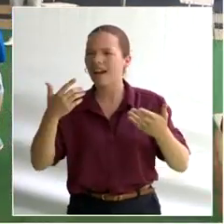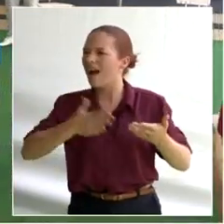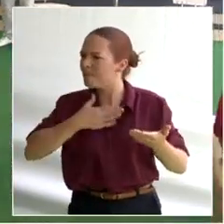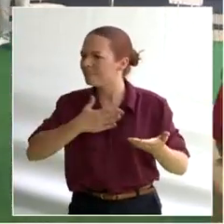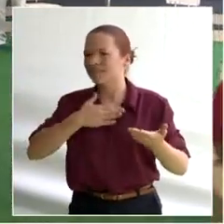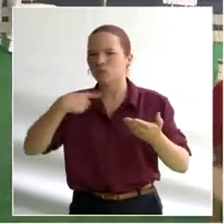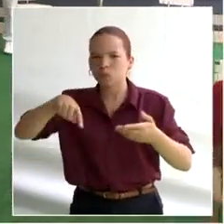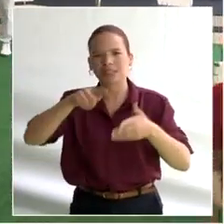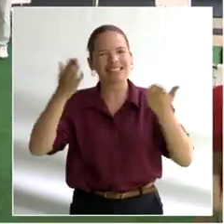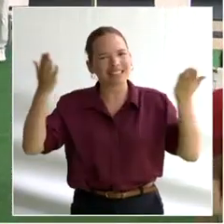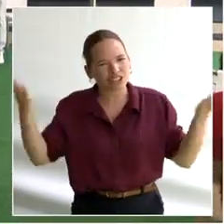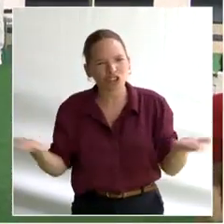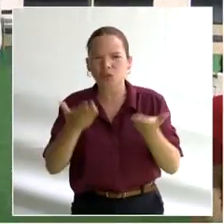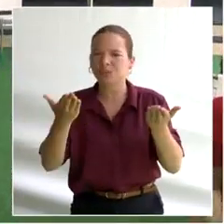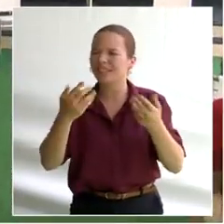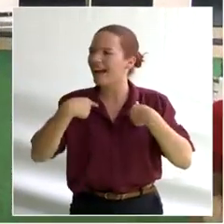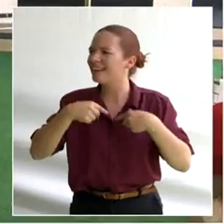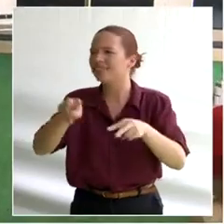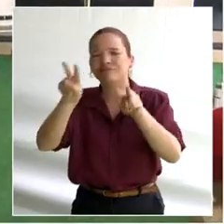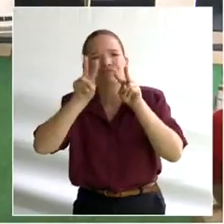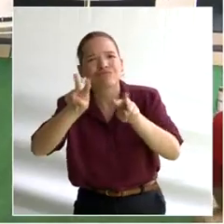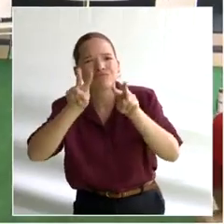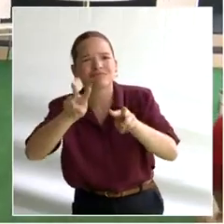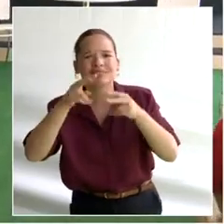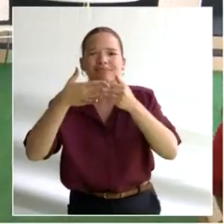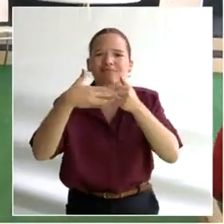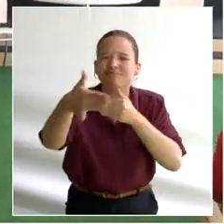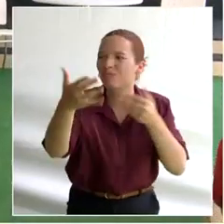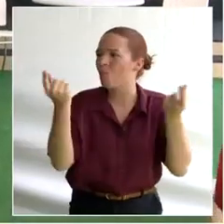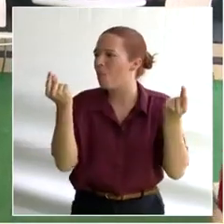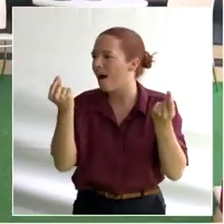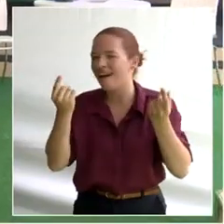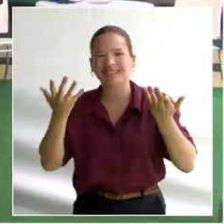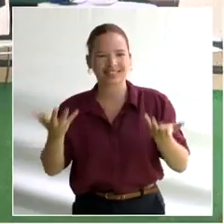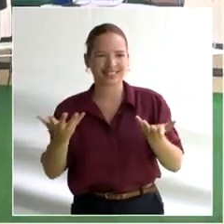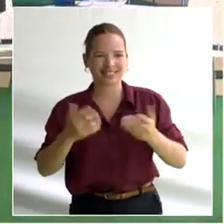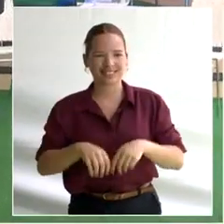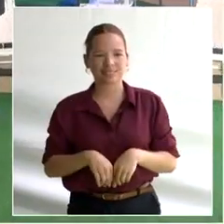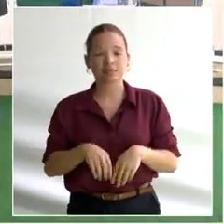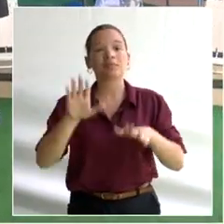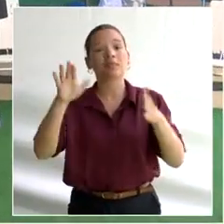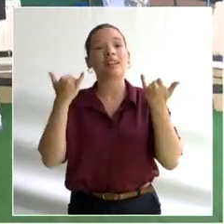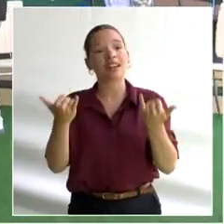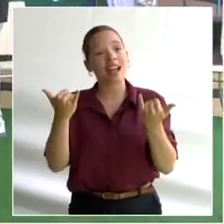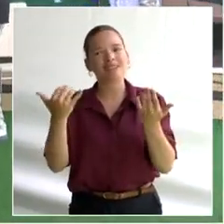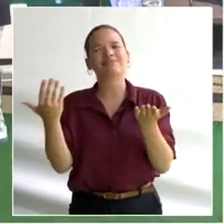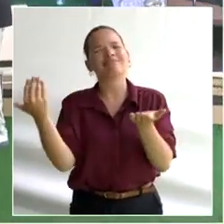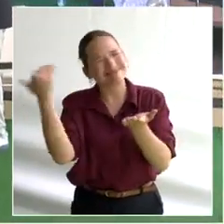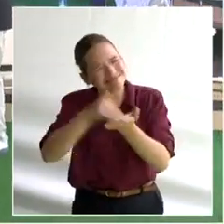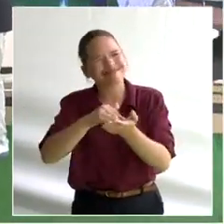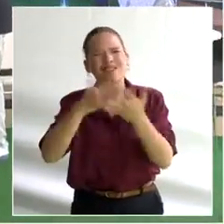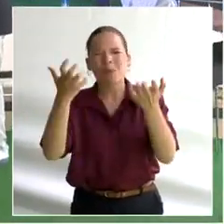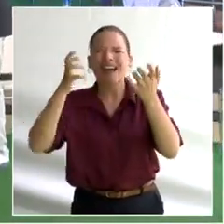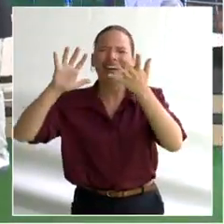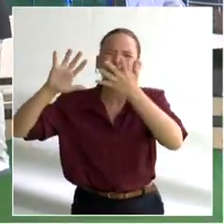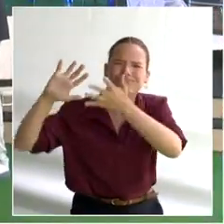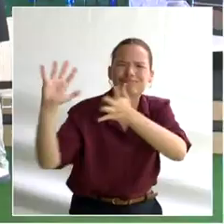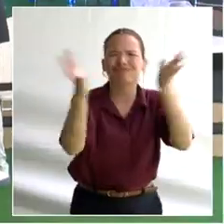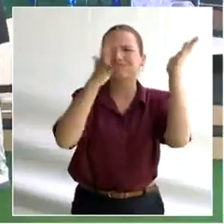us. And to tell us all what's in store, please once again put your hands together for our Chairman and CEO, Mr. Mark Ein.